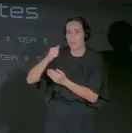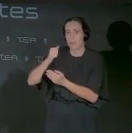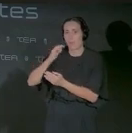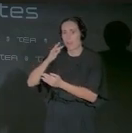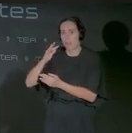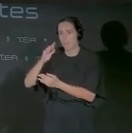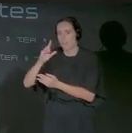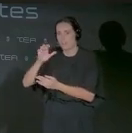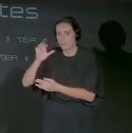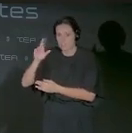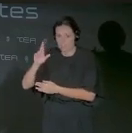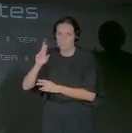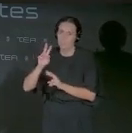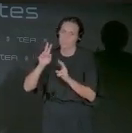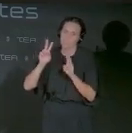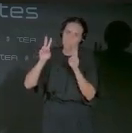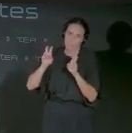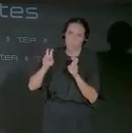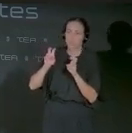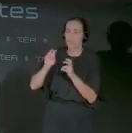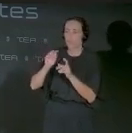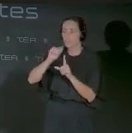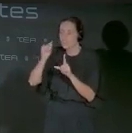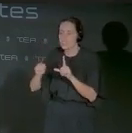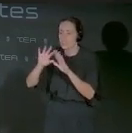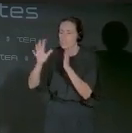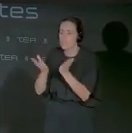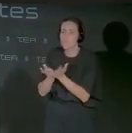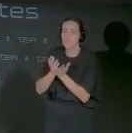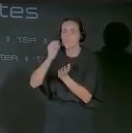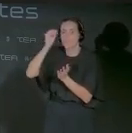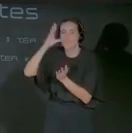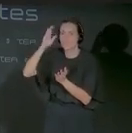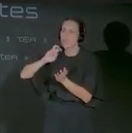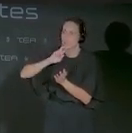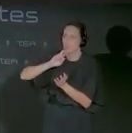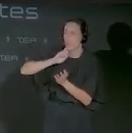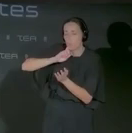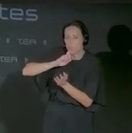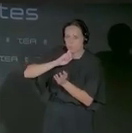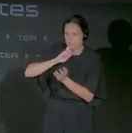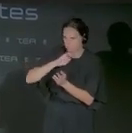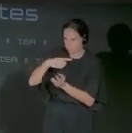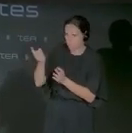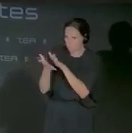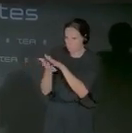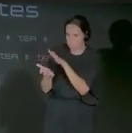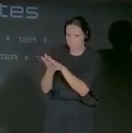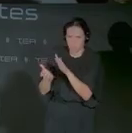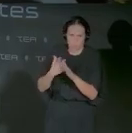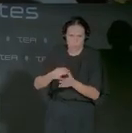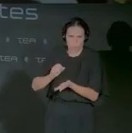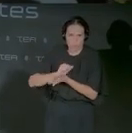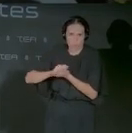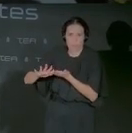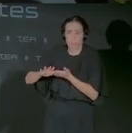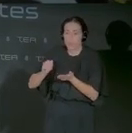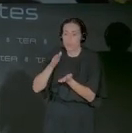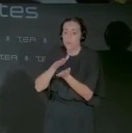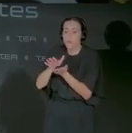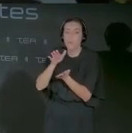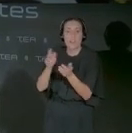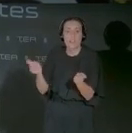you can download it for free now. It's from 2003. It's very old. It's free now? Yeah. I paid for it in